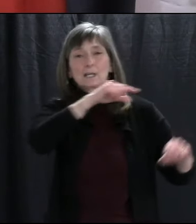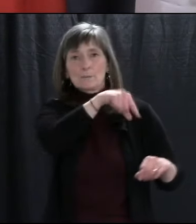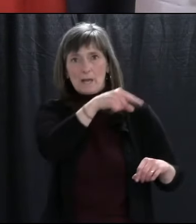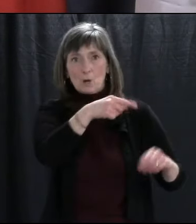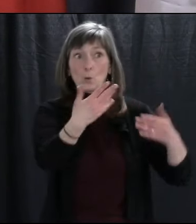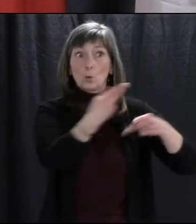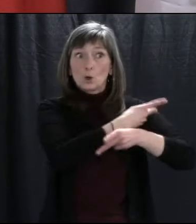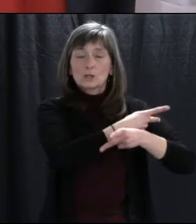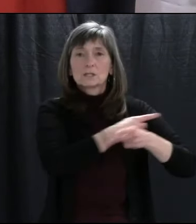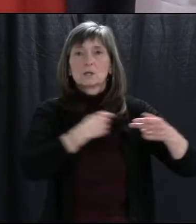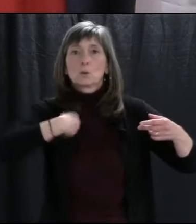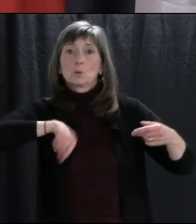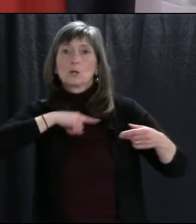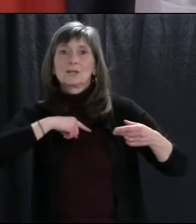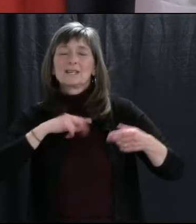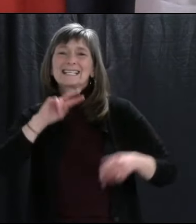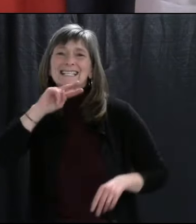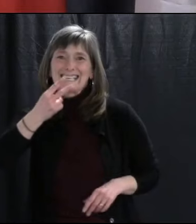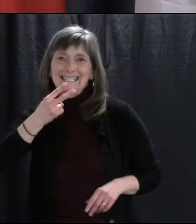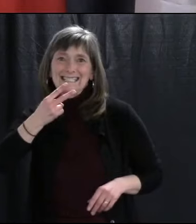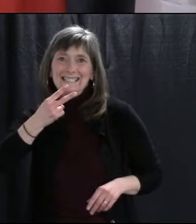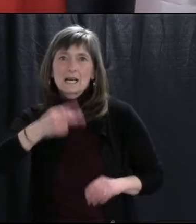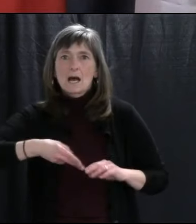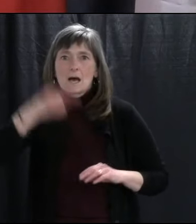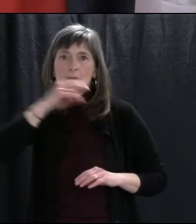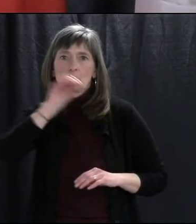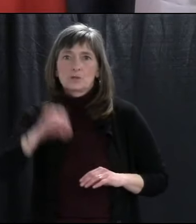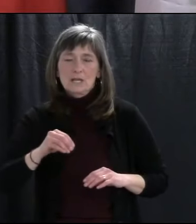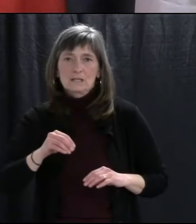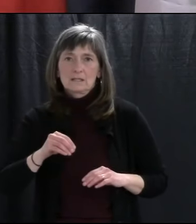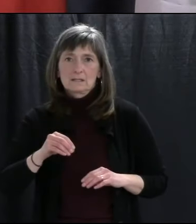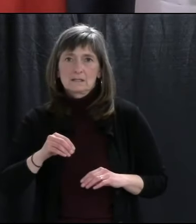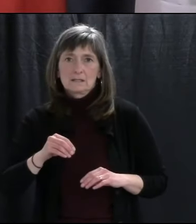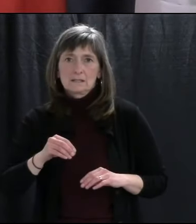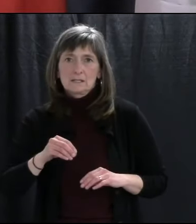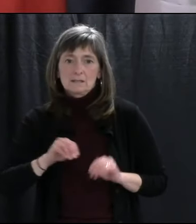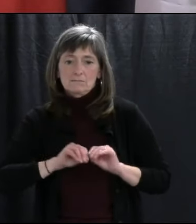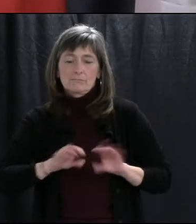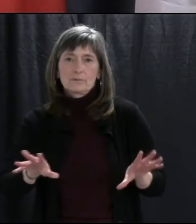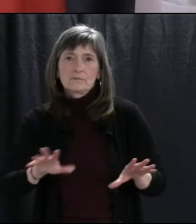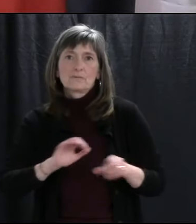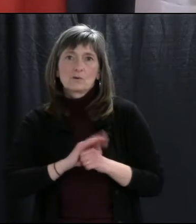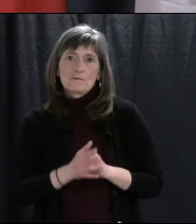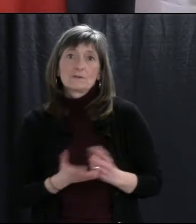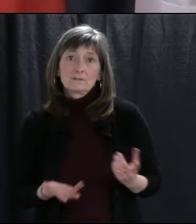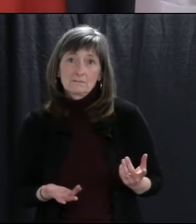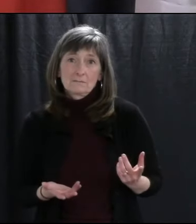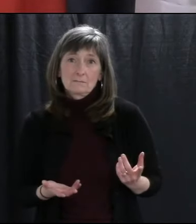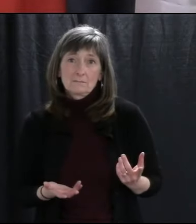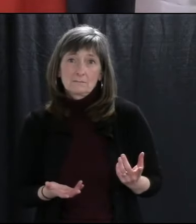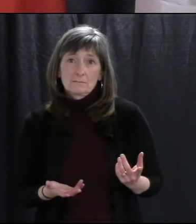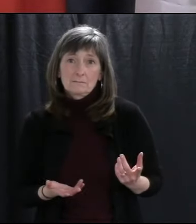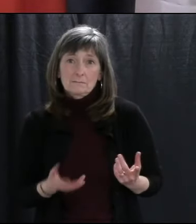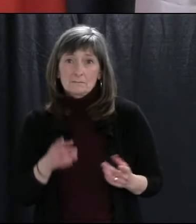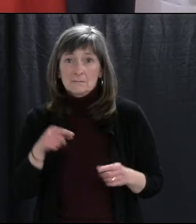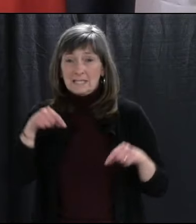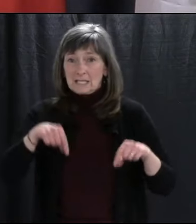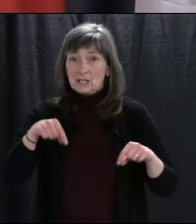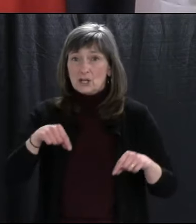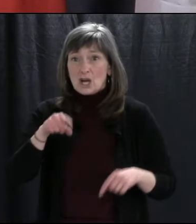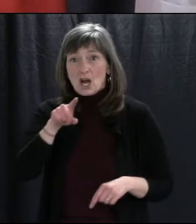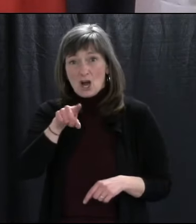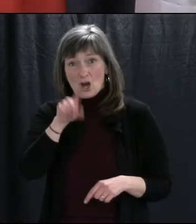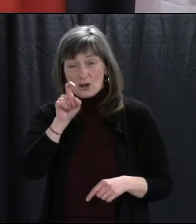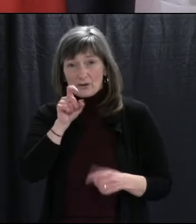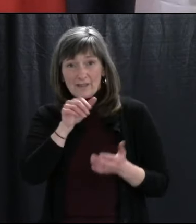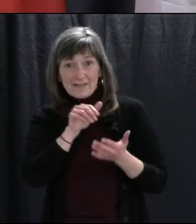Quebec. This is the highest number of 100,000 people. It's Newfoundland and Labrador.